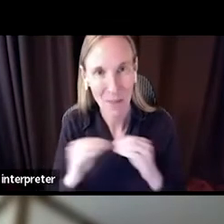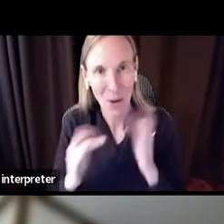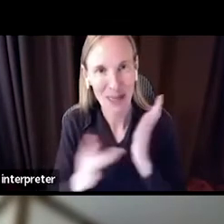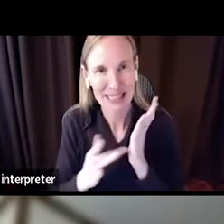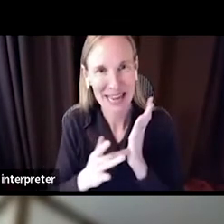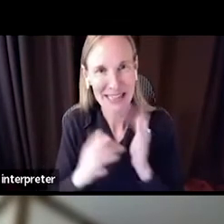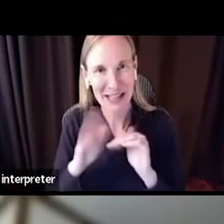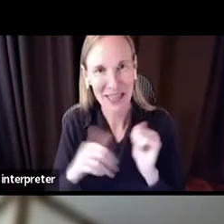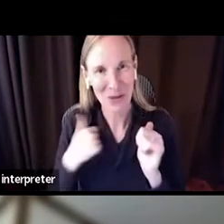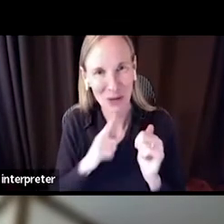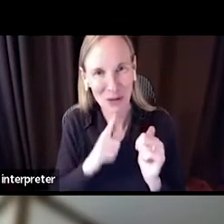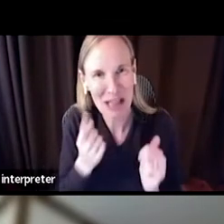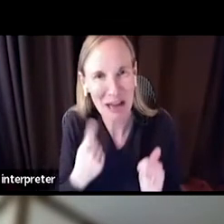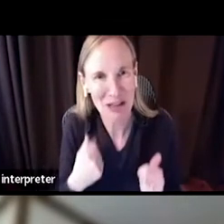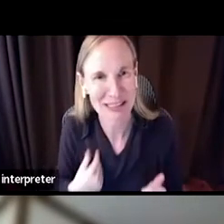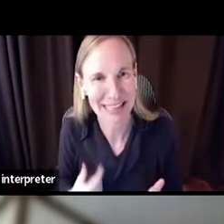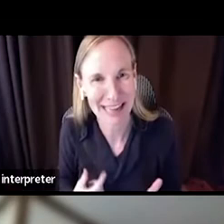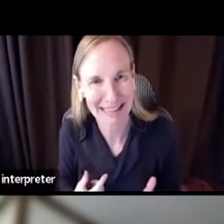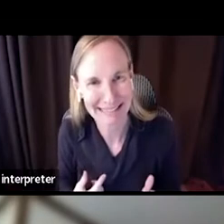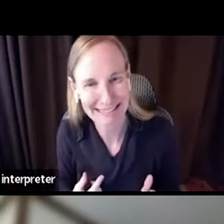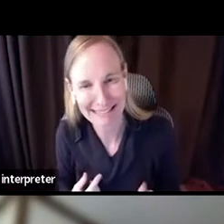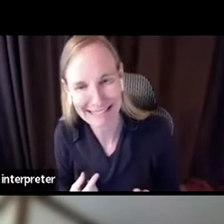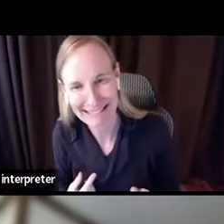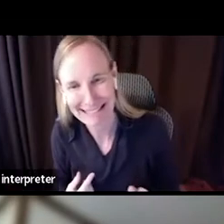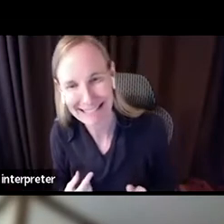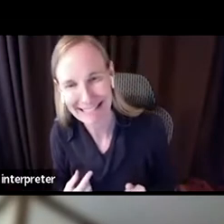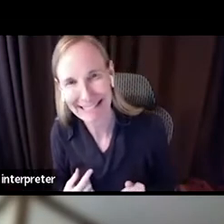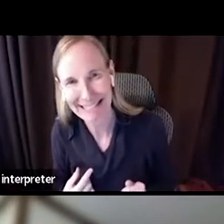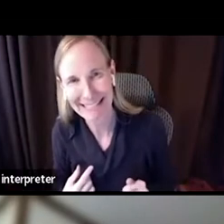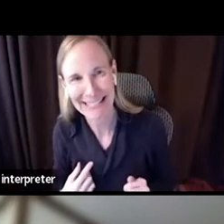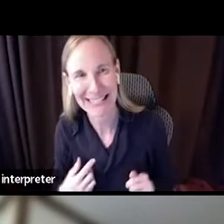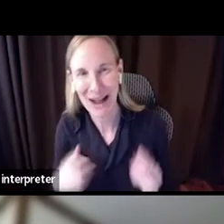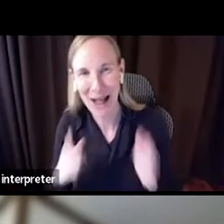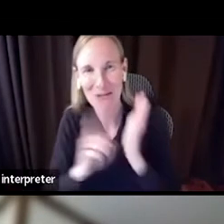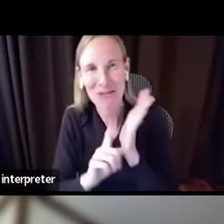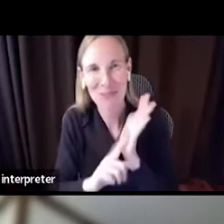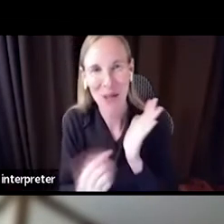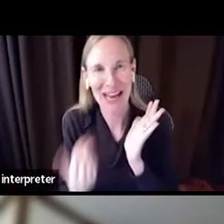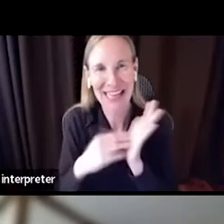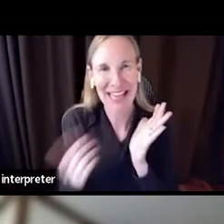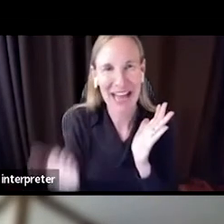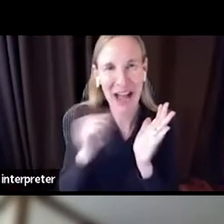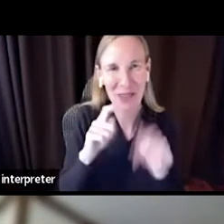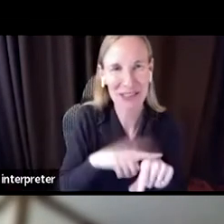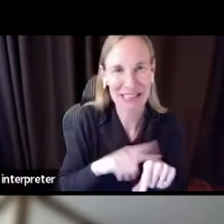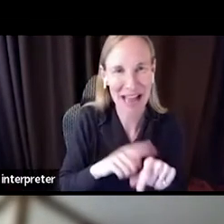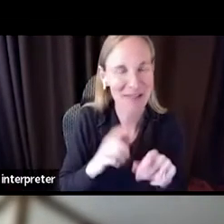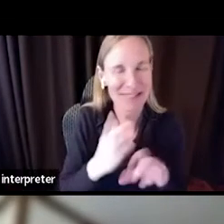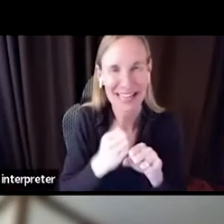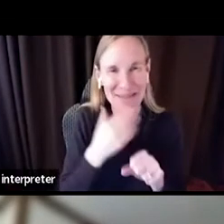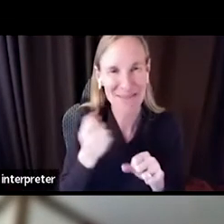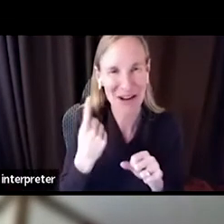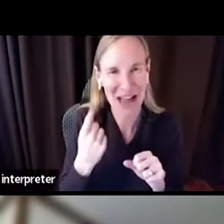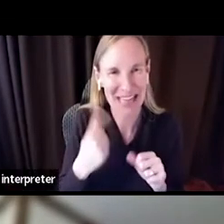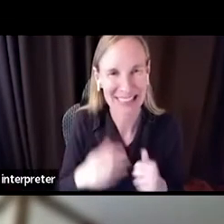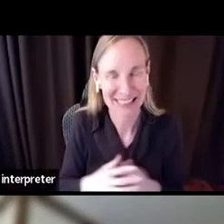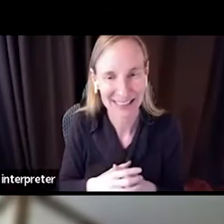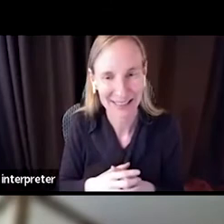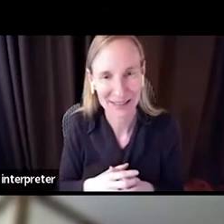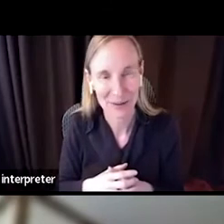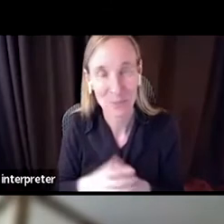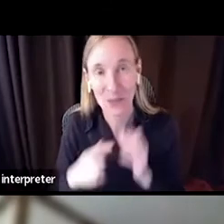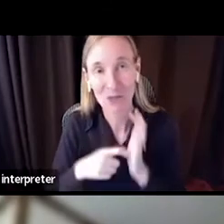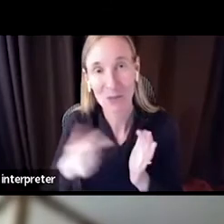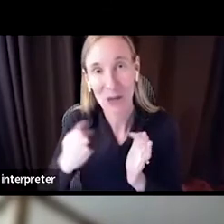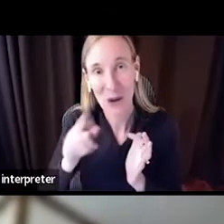able to comprehend right now. So maybe we'll explore that again another time in another way. I think Representative Goldman,